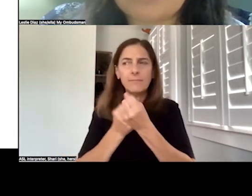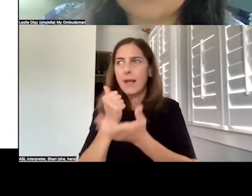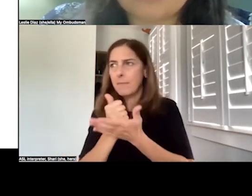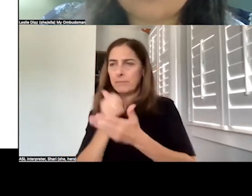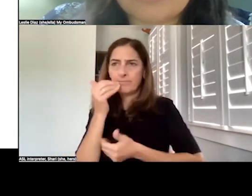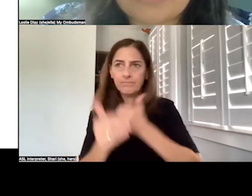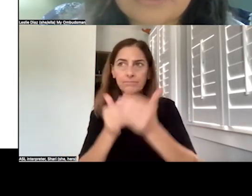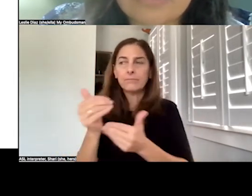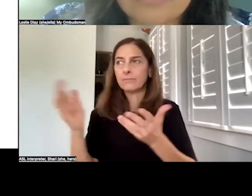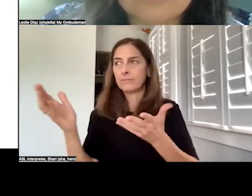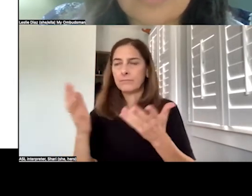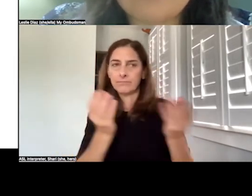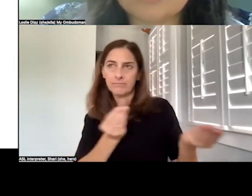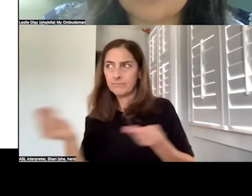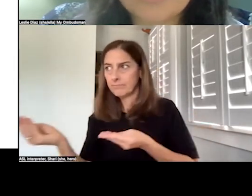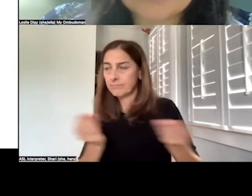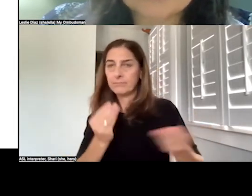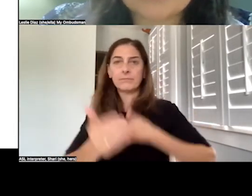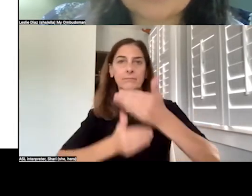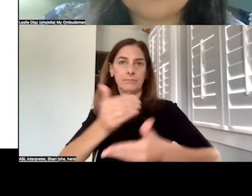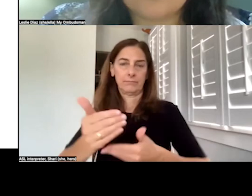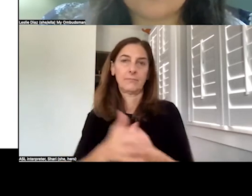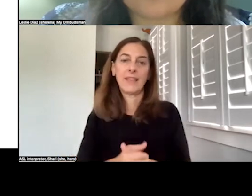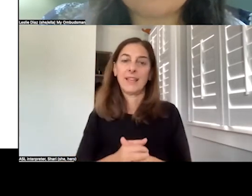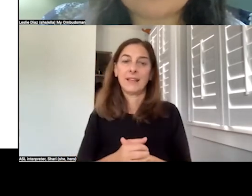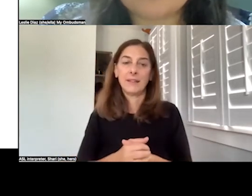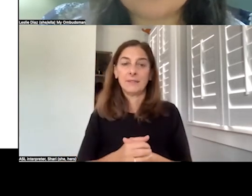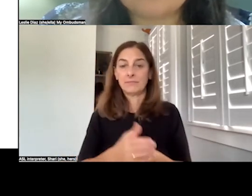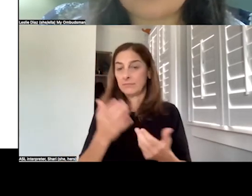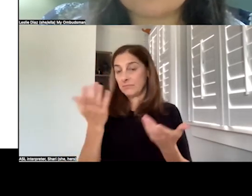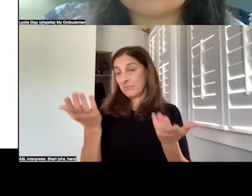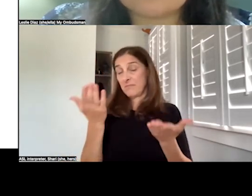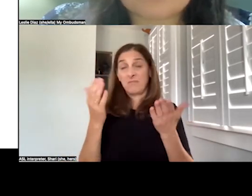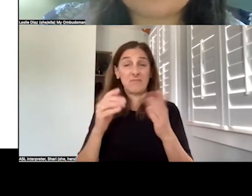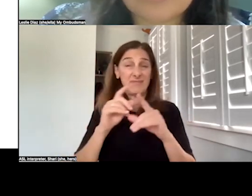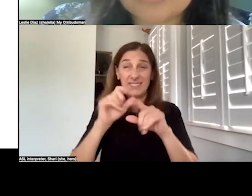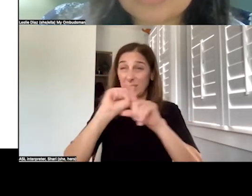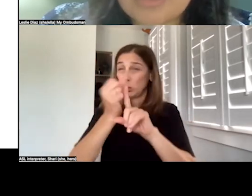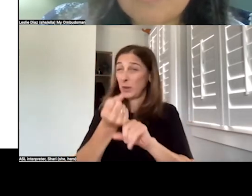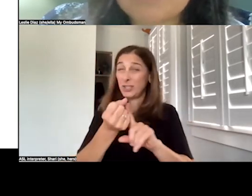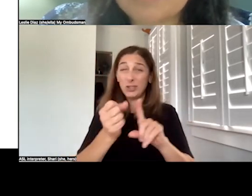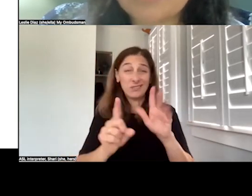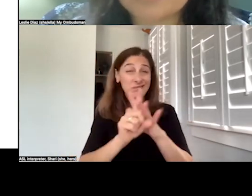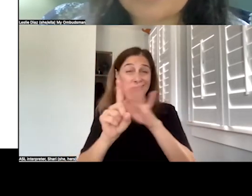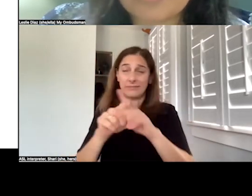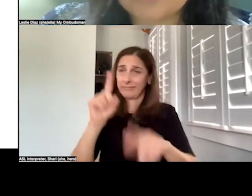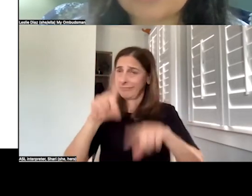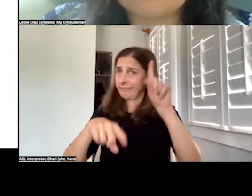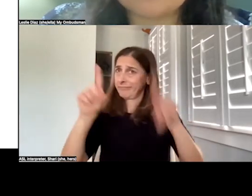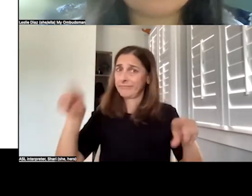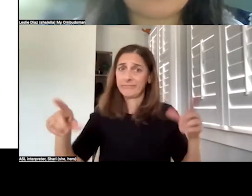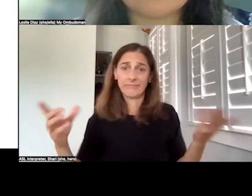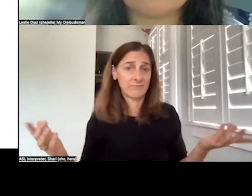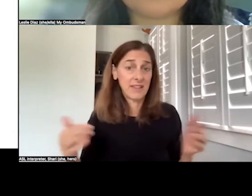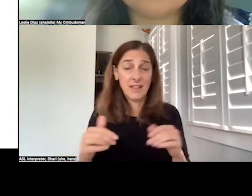it's about gender affirming care and having trouble accessing it, or maybe the types of questions that come up, maybe there's one question that